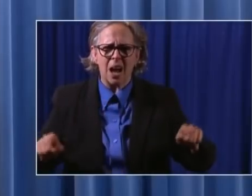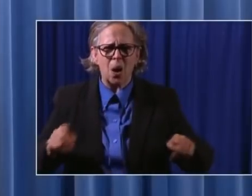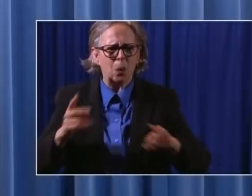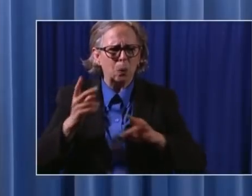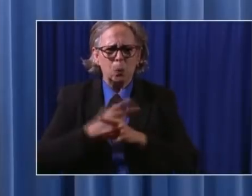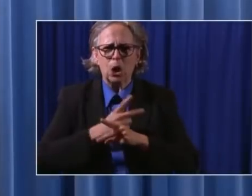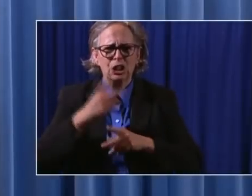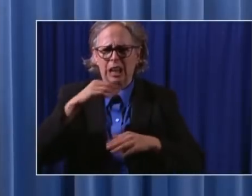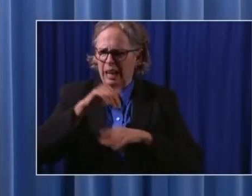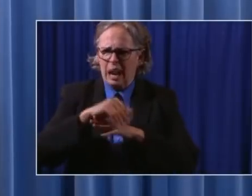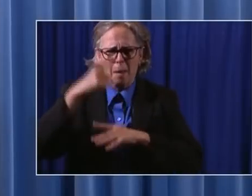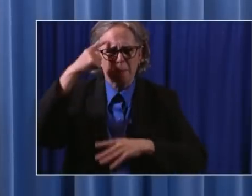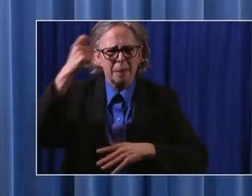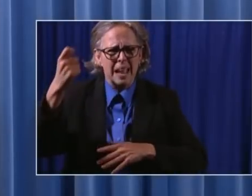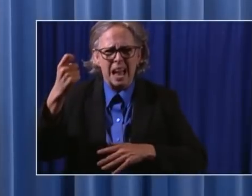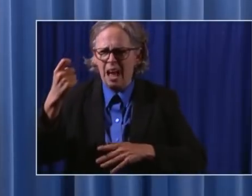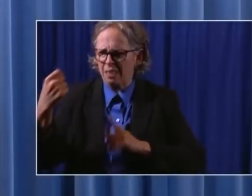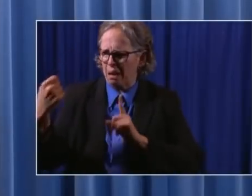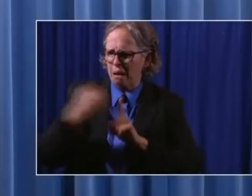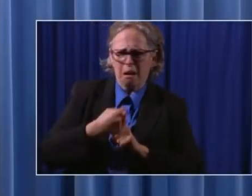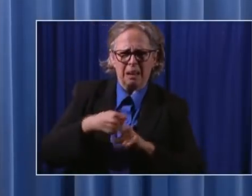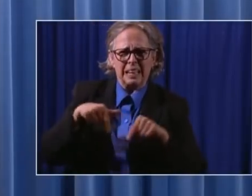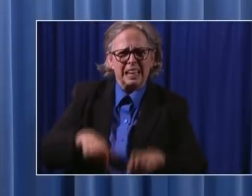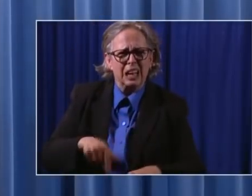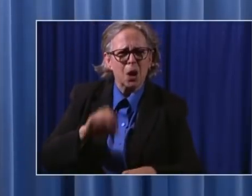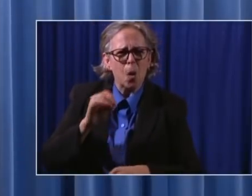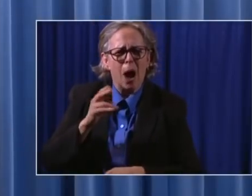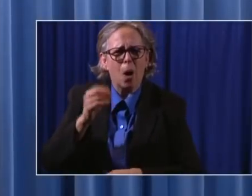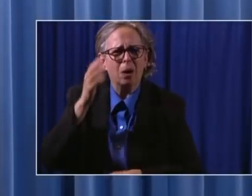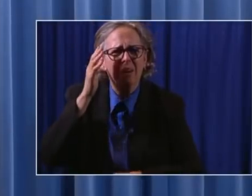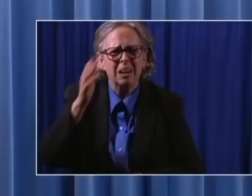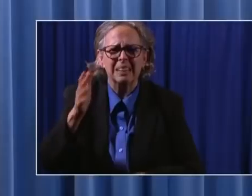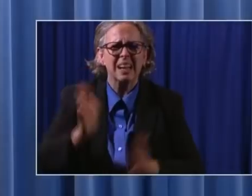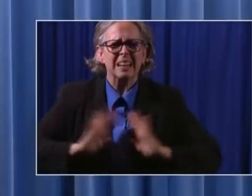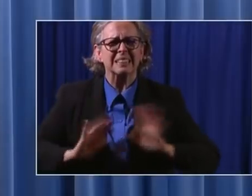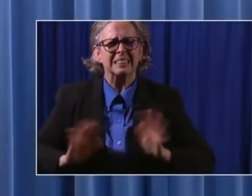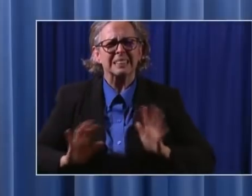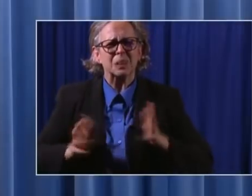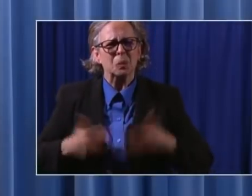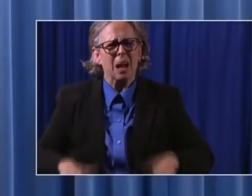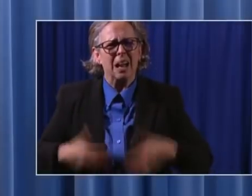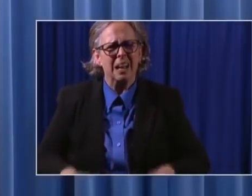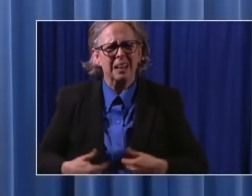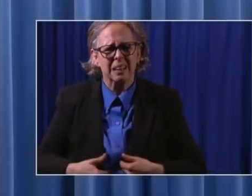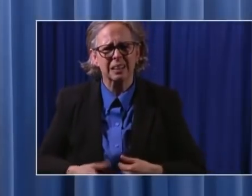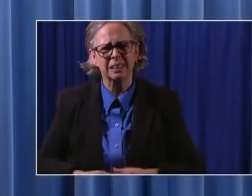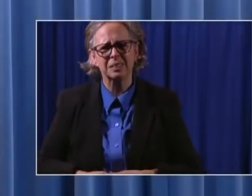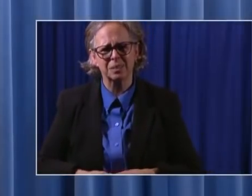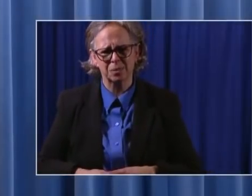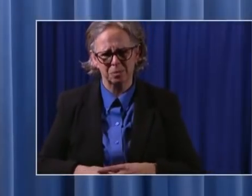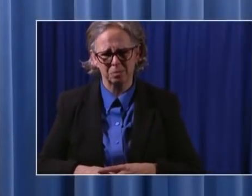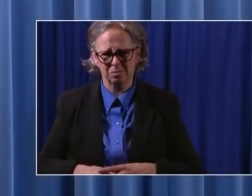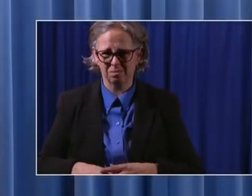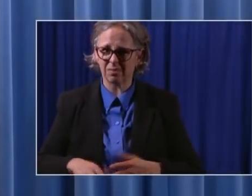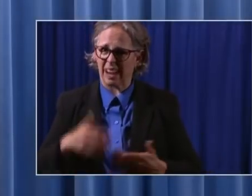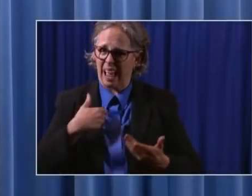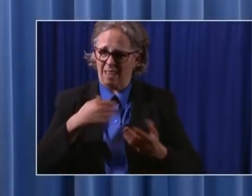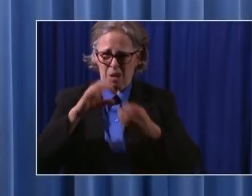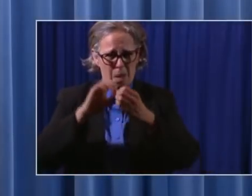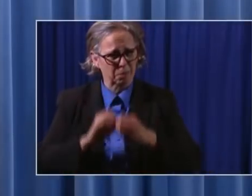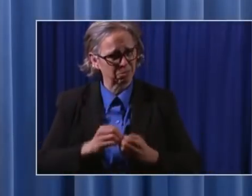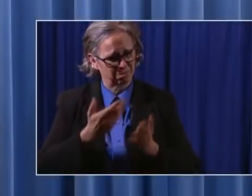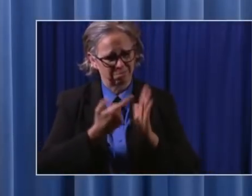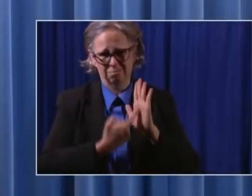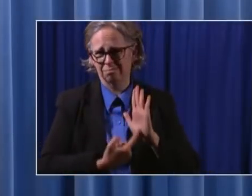to Ohio. And we have good evidence when you look to where those states were a